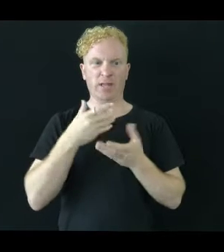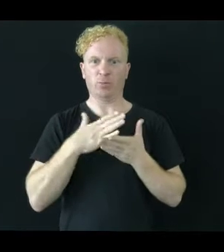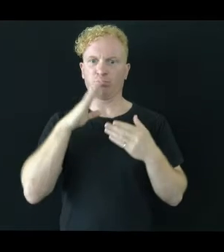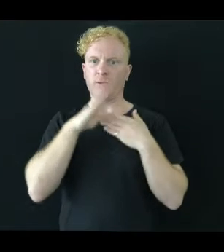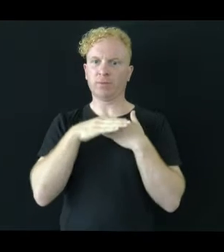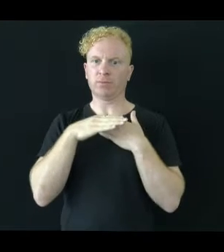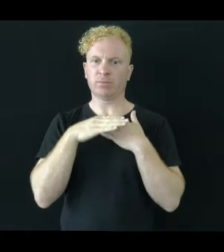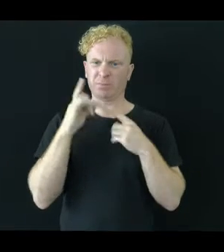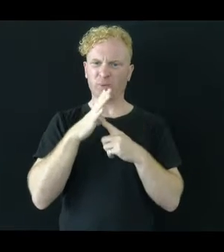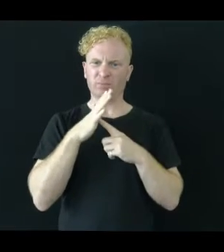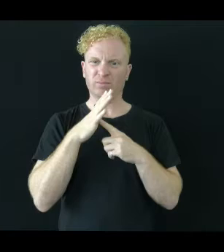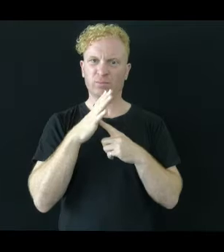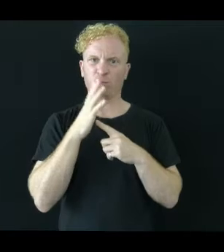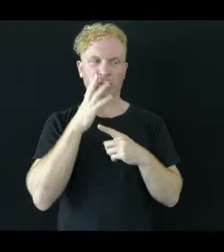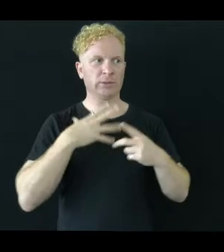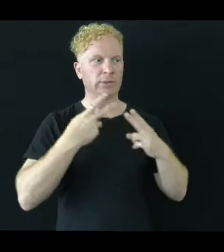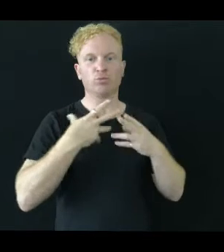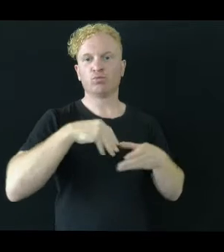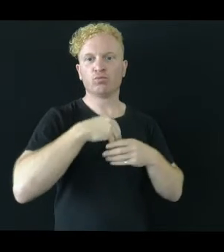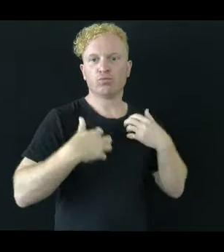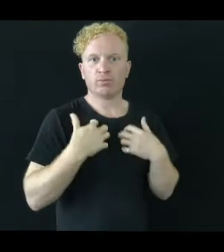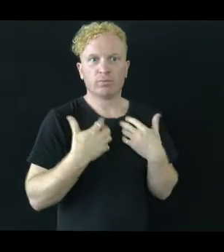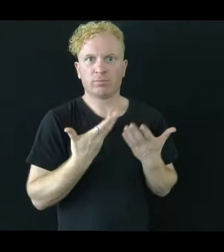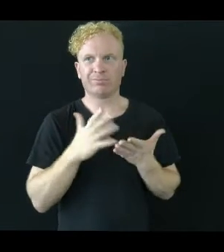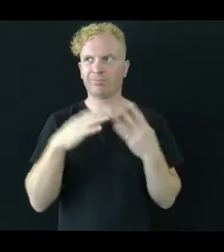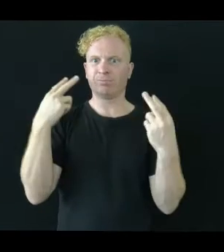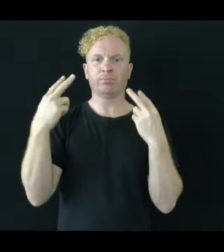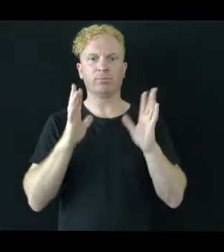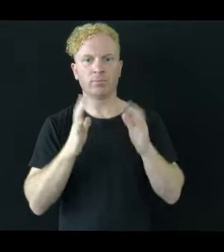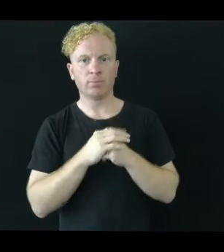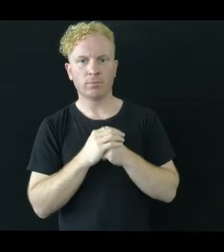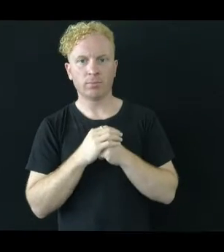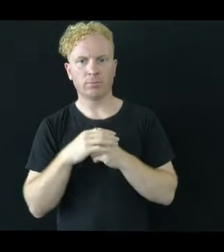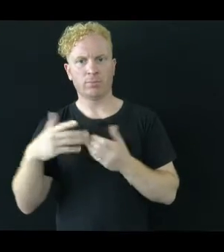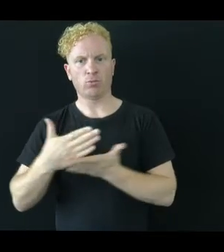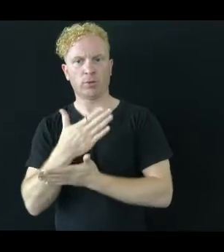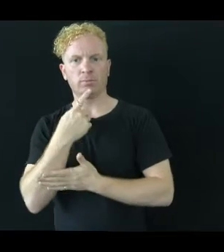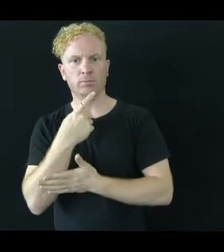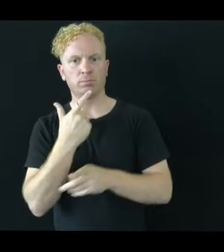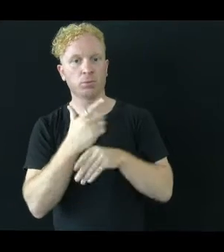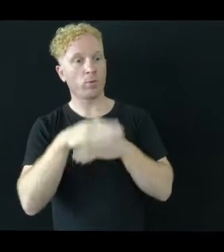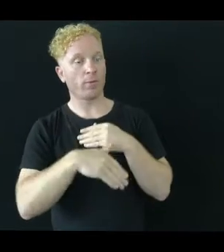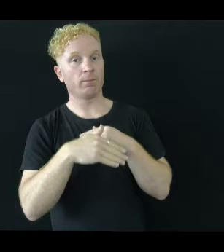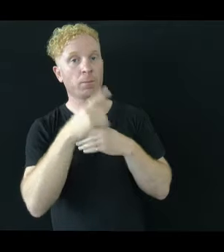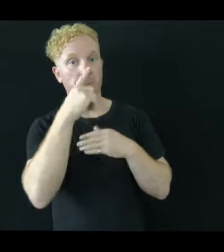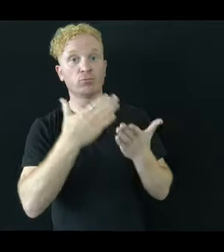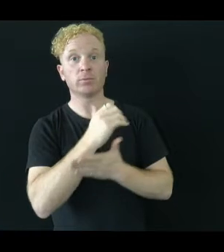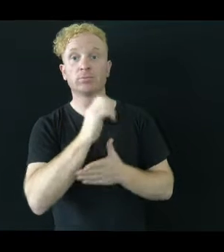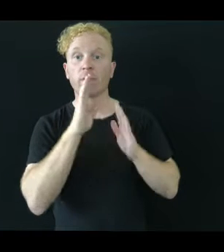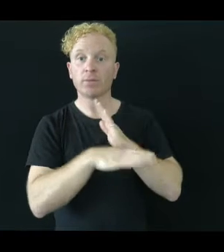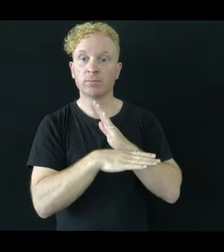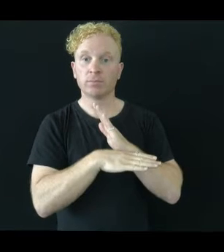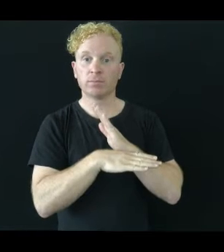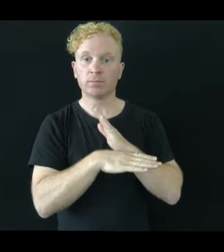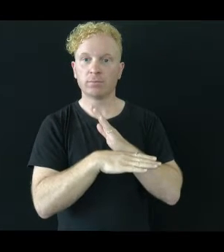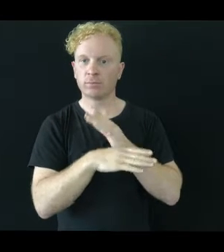especially when sex is involved. The Act talks about people's right to privacy, but I